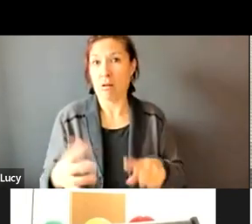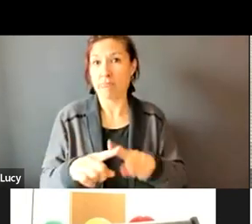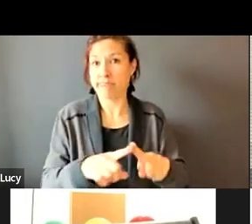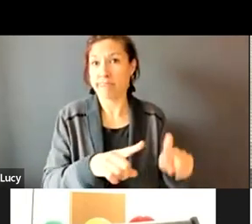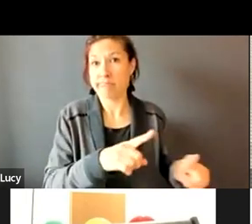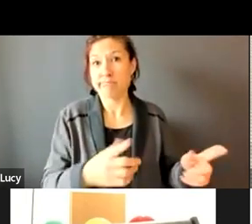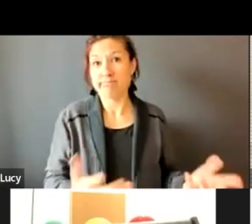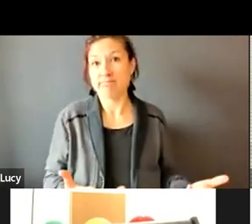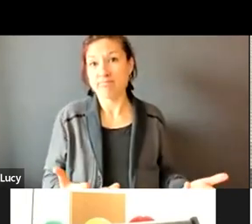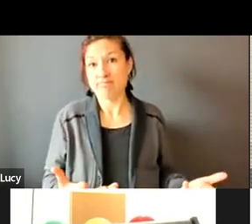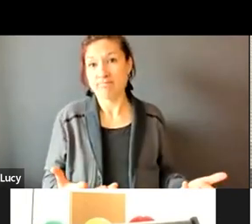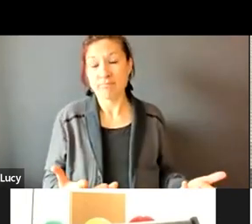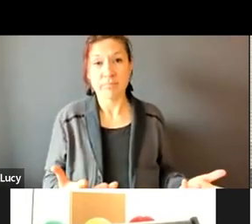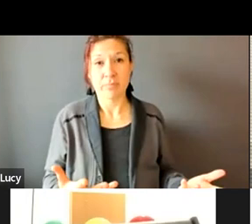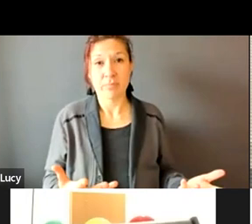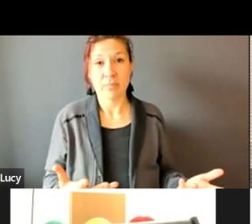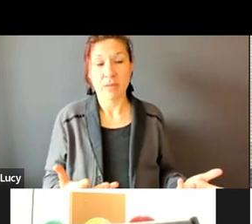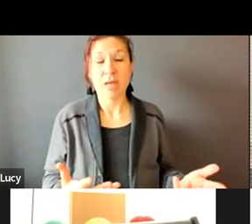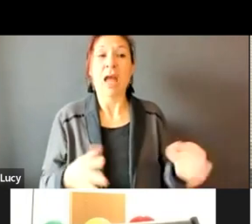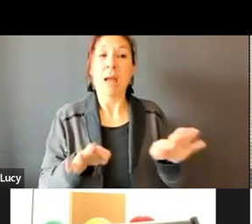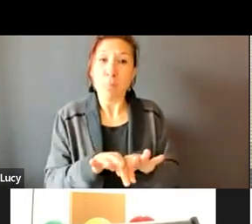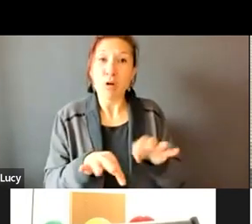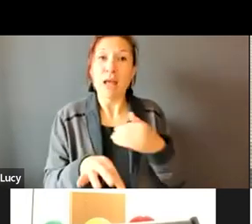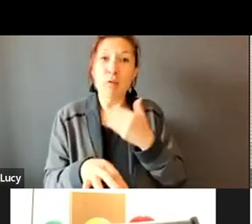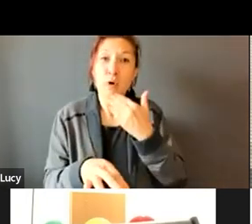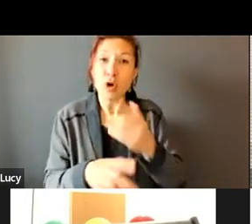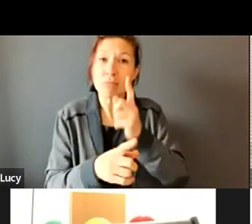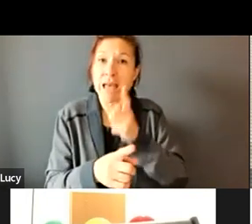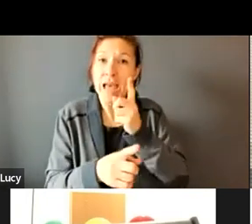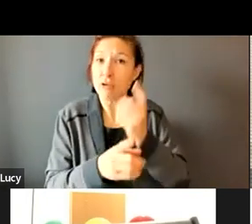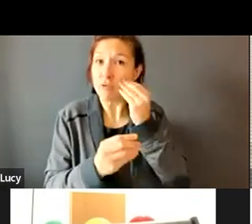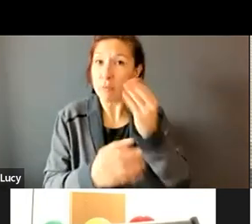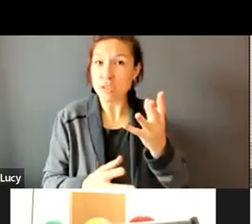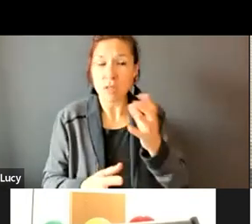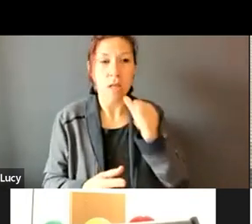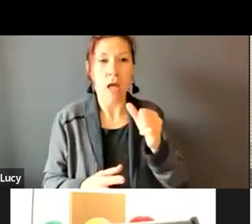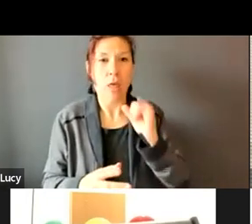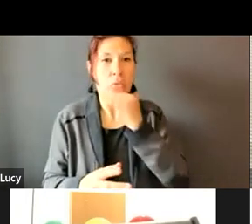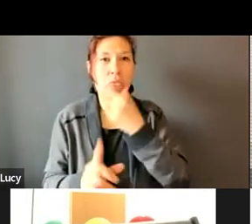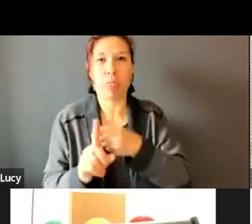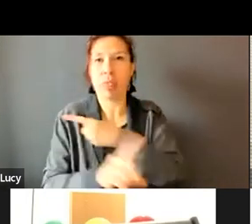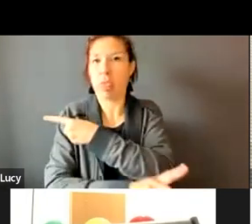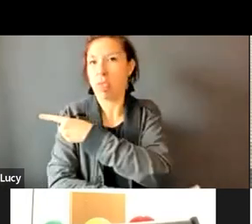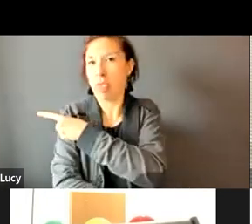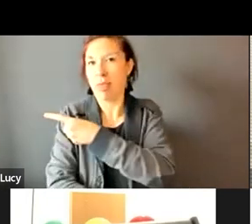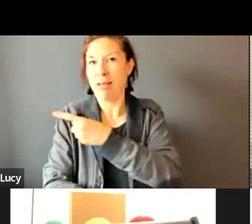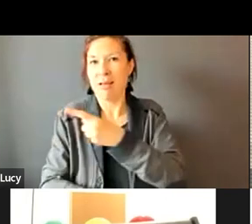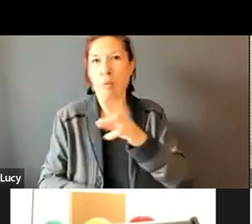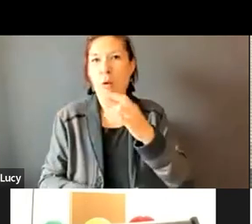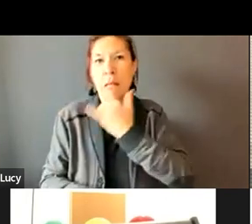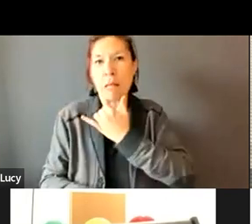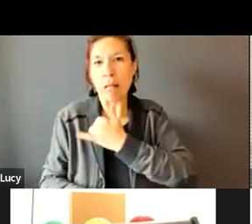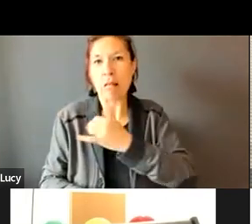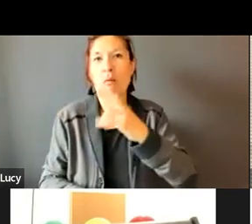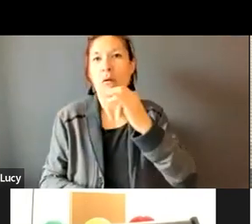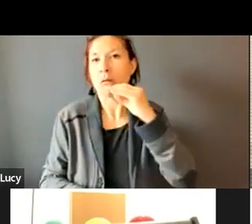where it's important that they're hearing accurate information not you know warped information or worse yet uh